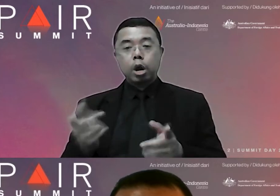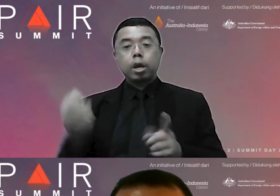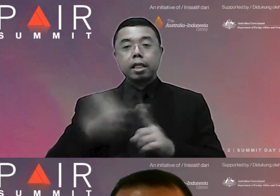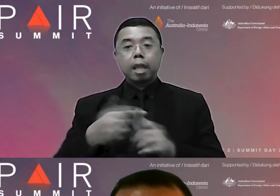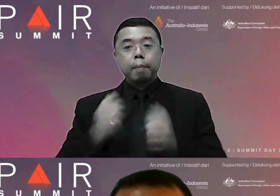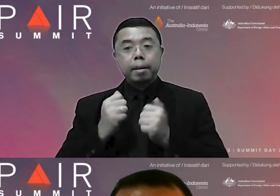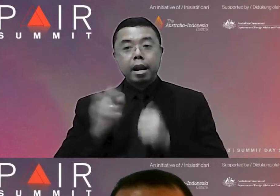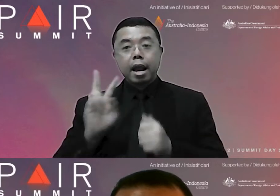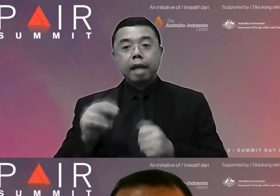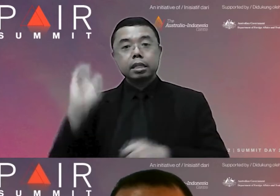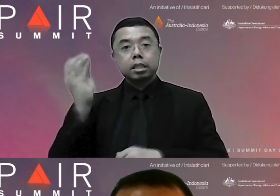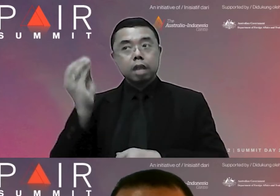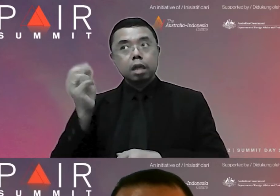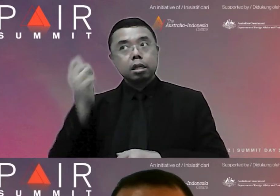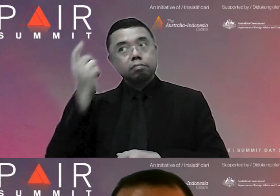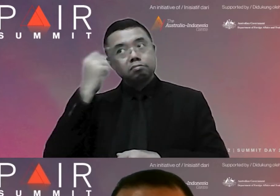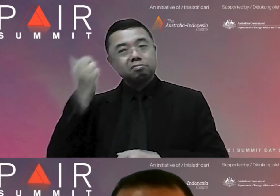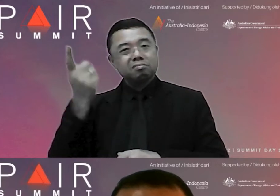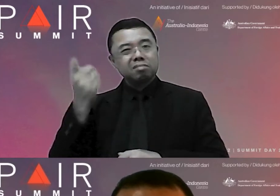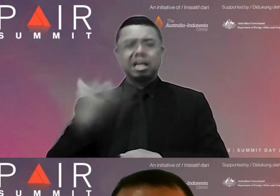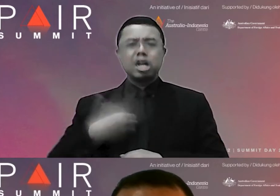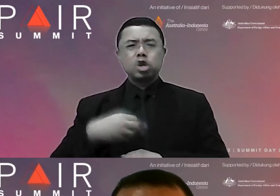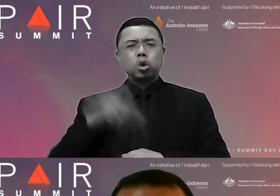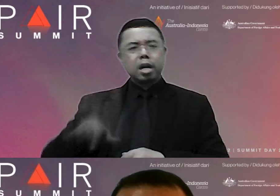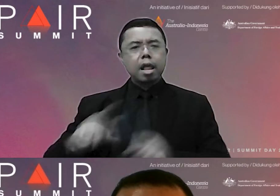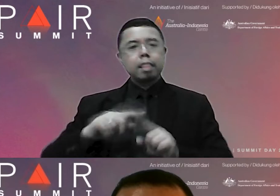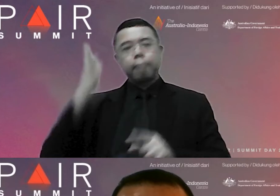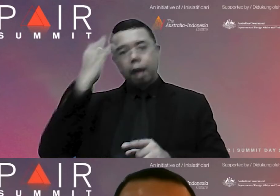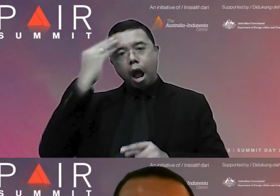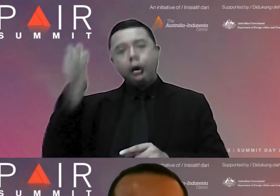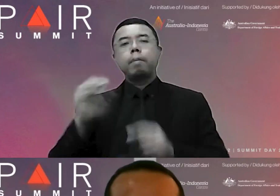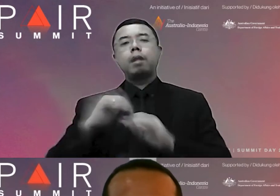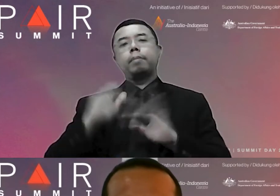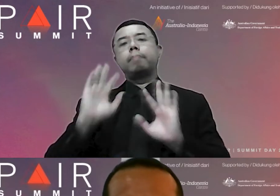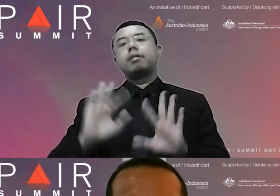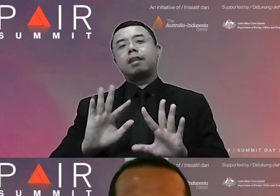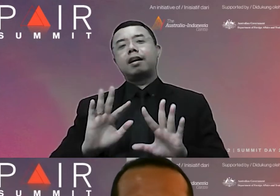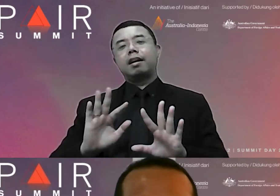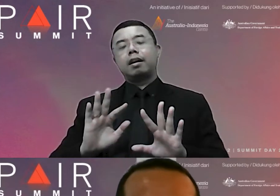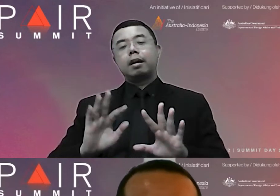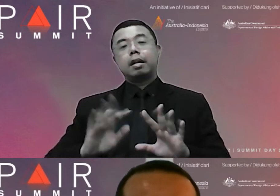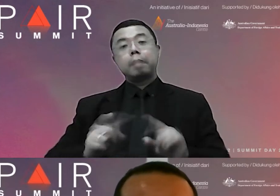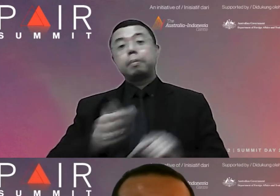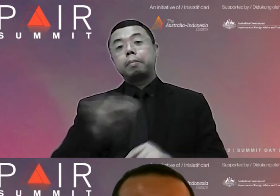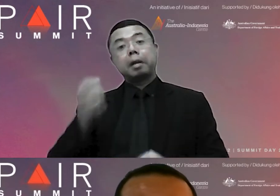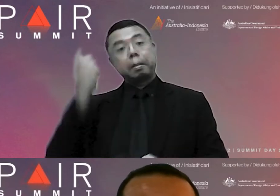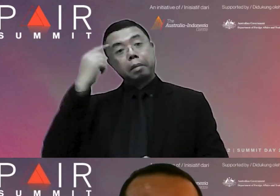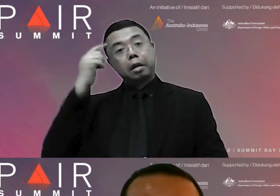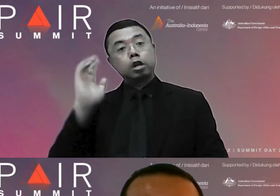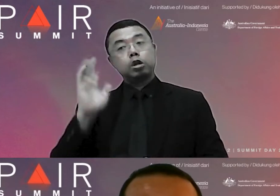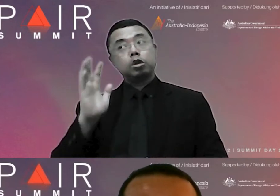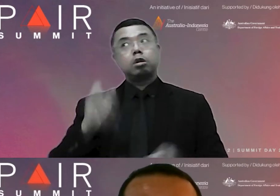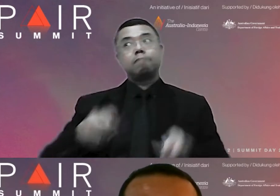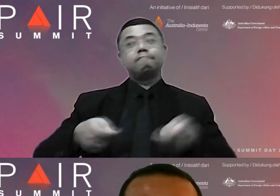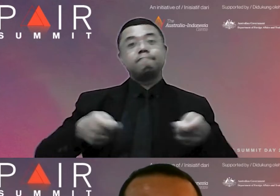though there's greater experience, which may suggest that they feel like the situation's better controlled. So there's that sense